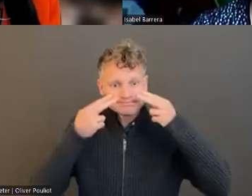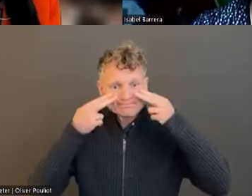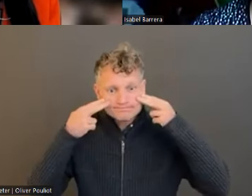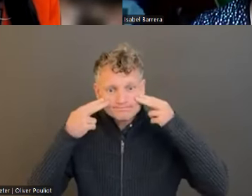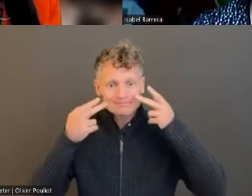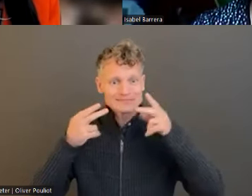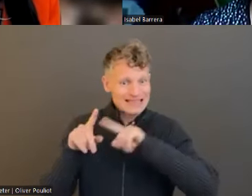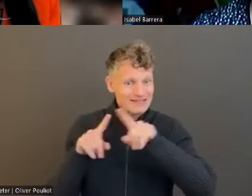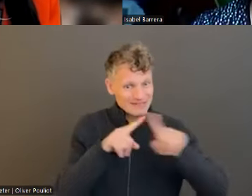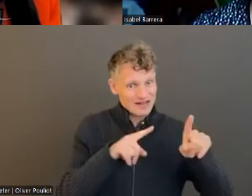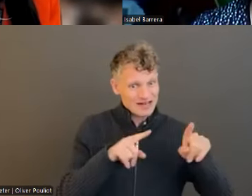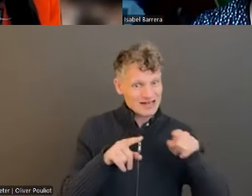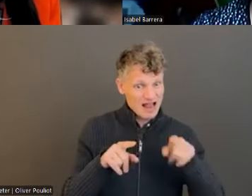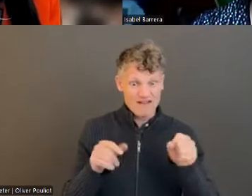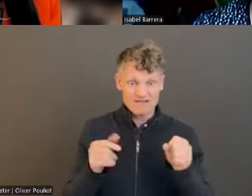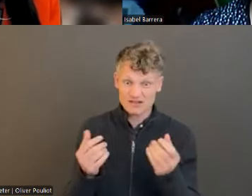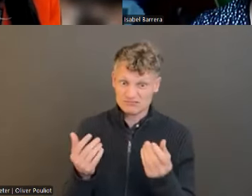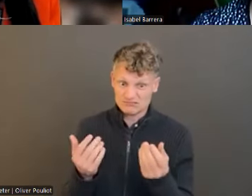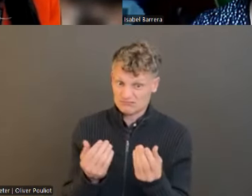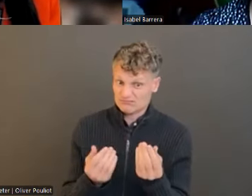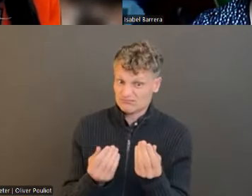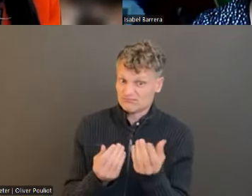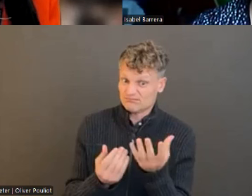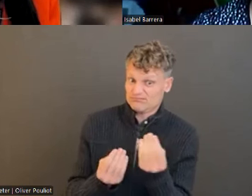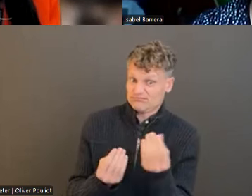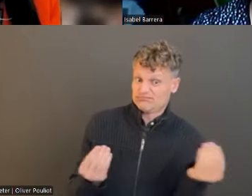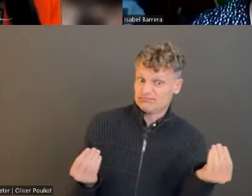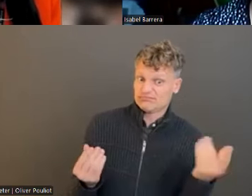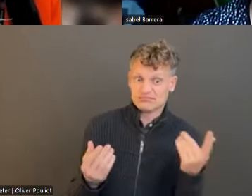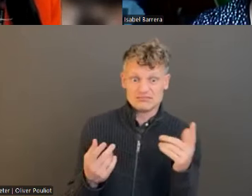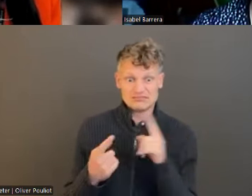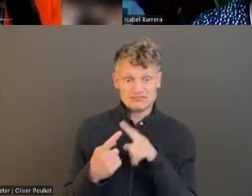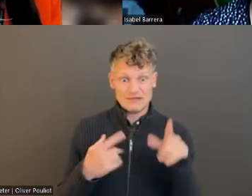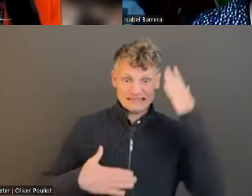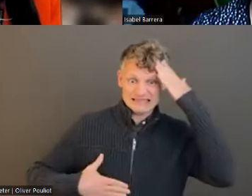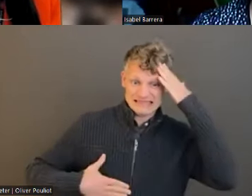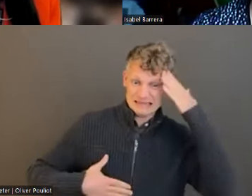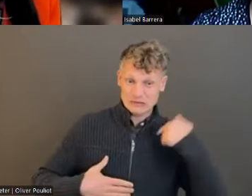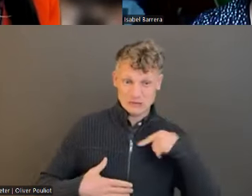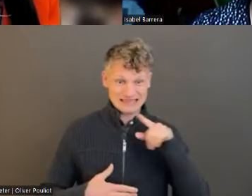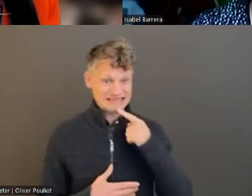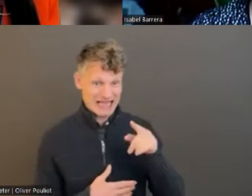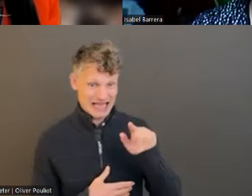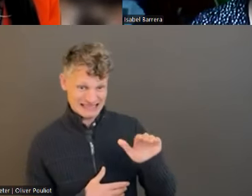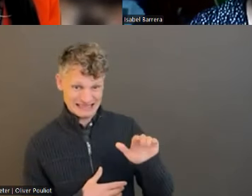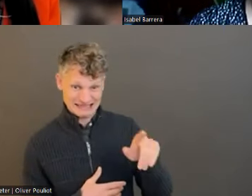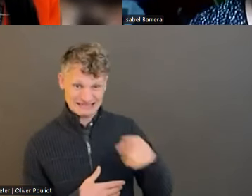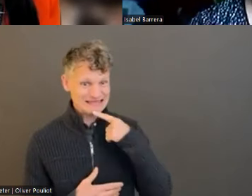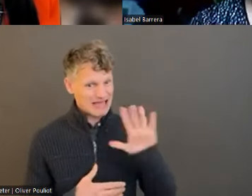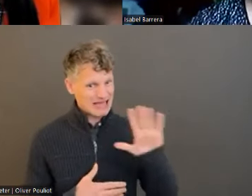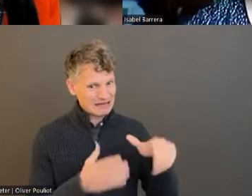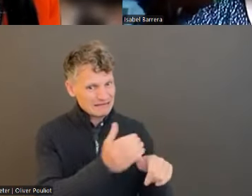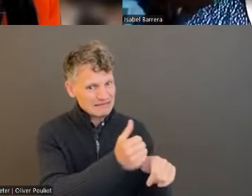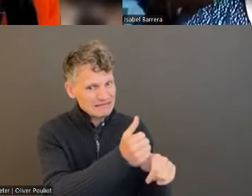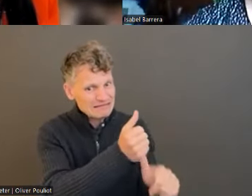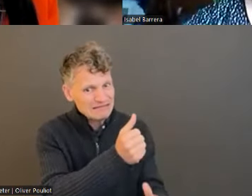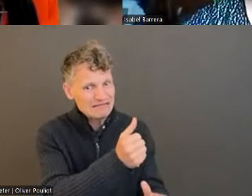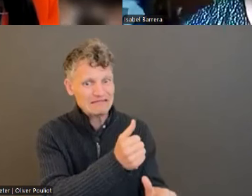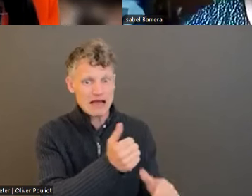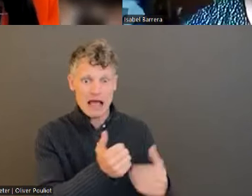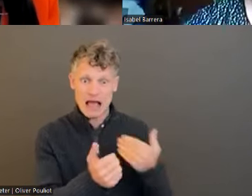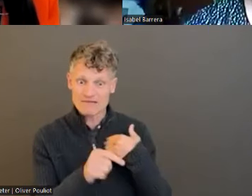them or you tell them that there is defecation in open air defecation, the immediate reaction of a local government is